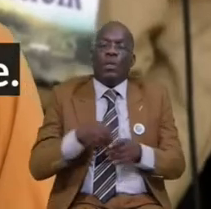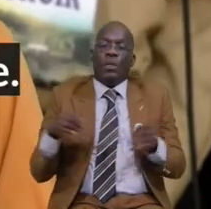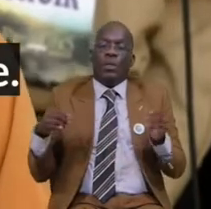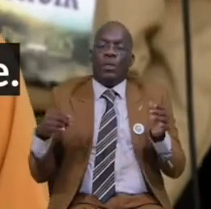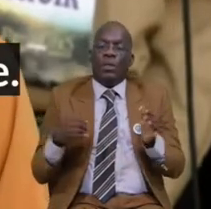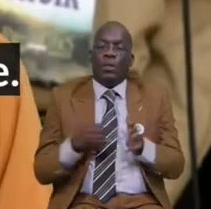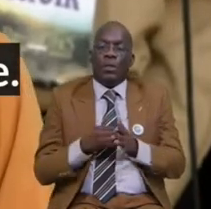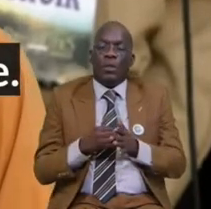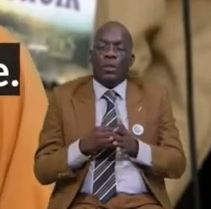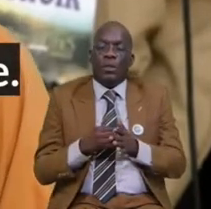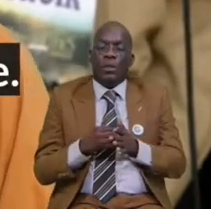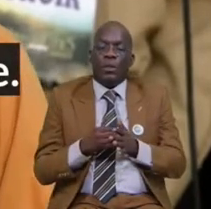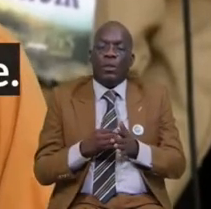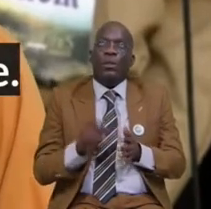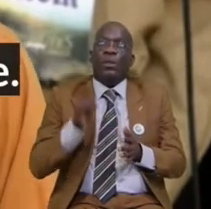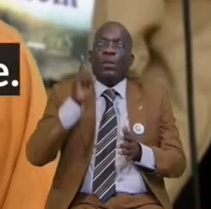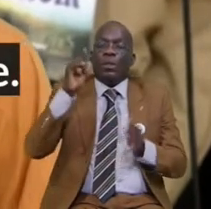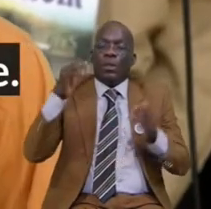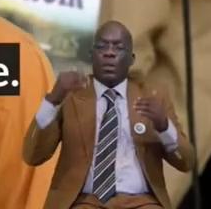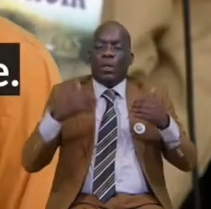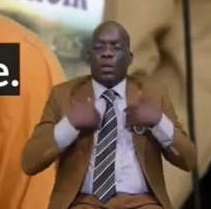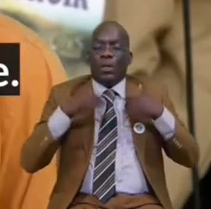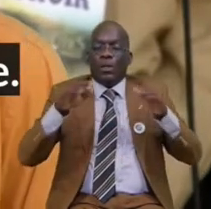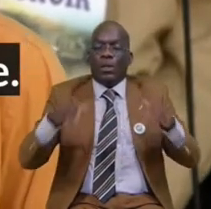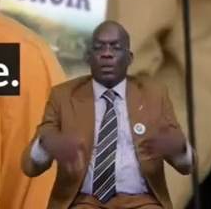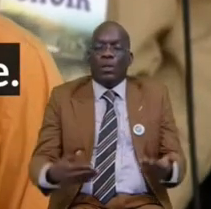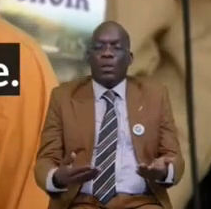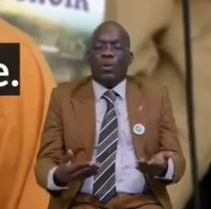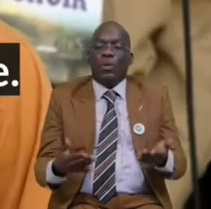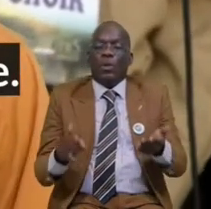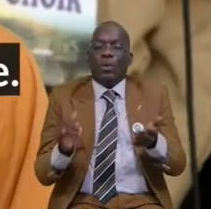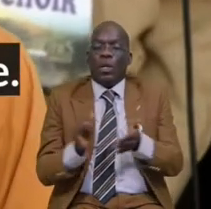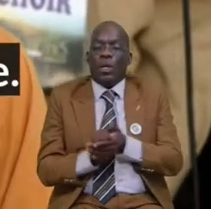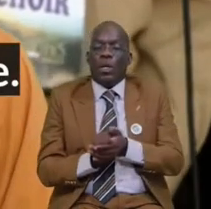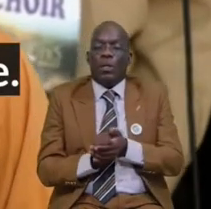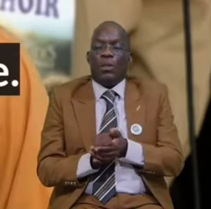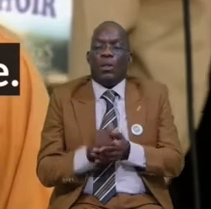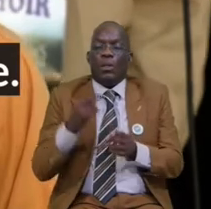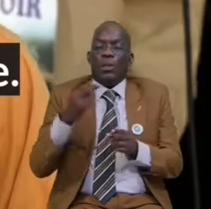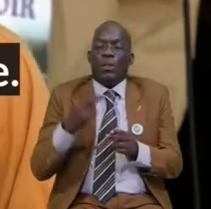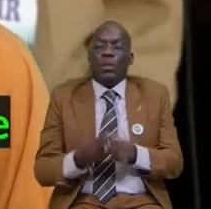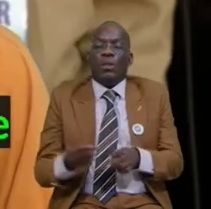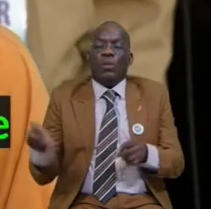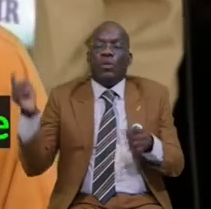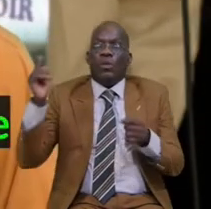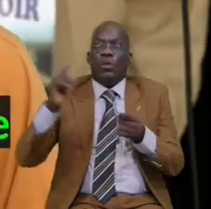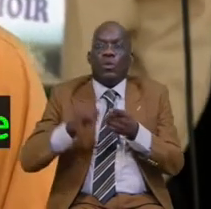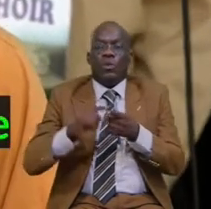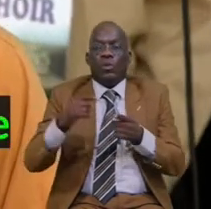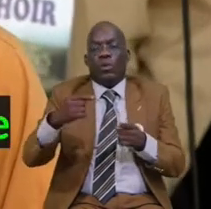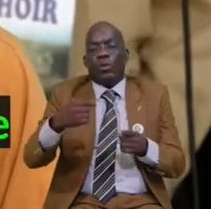it. He has given that name to me.